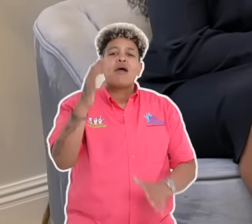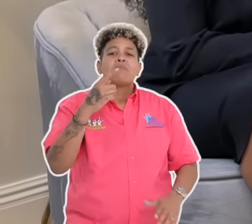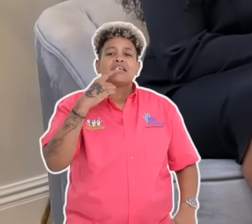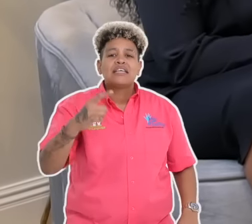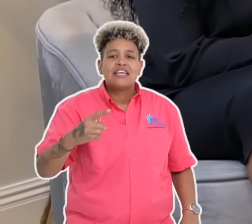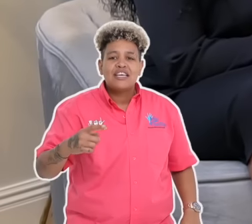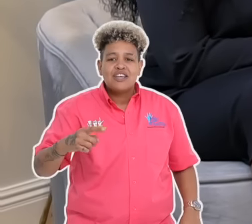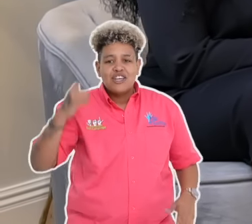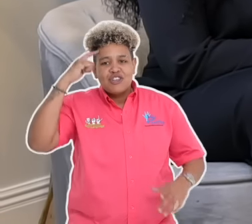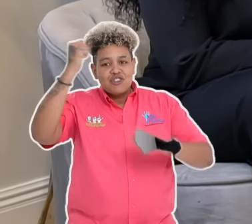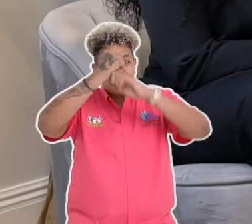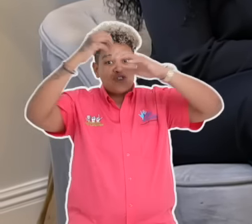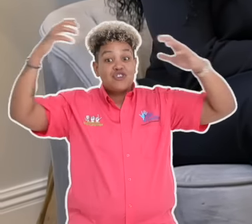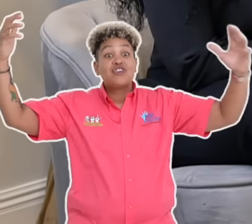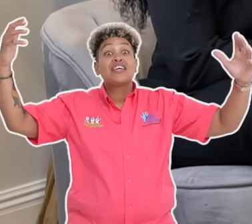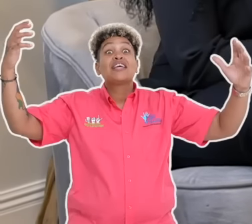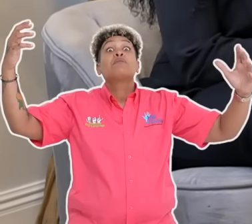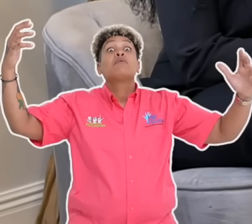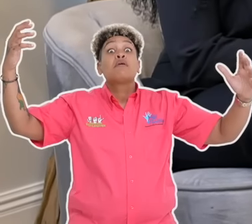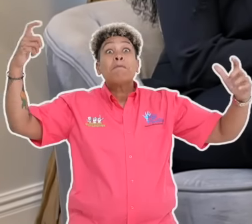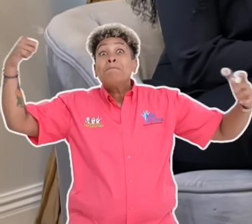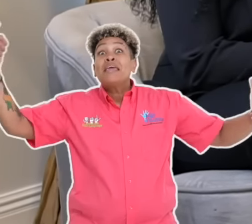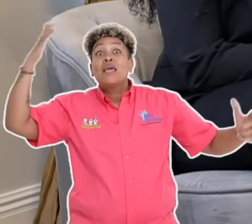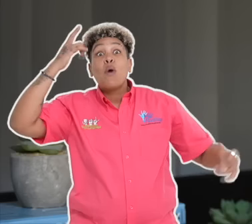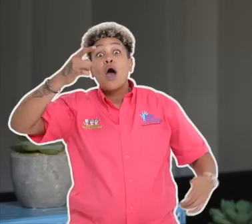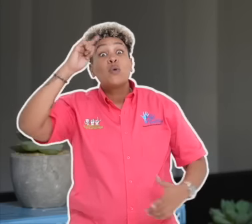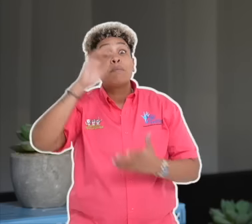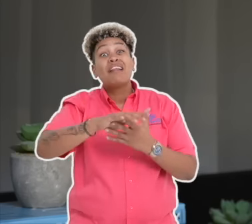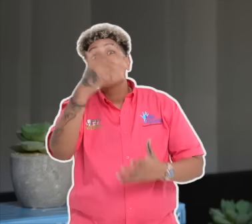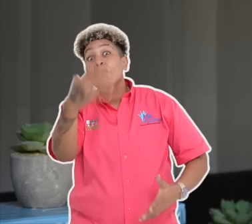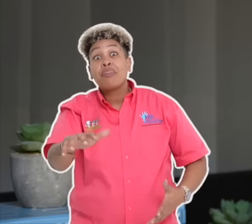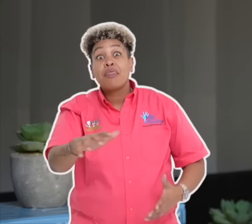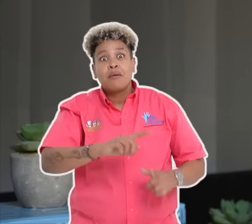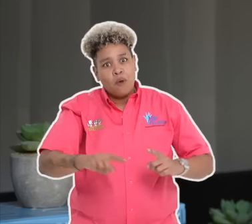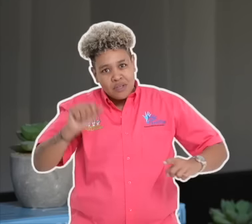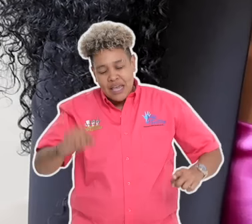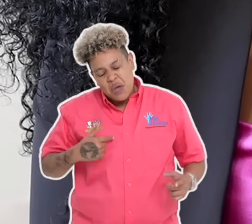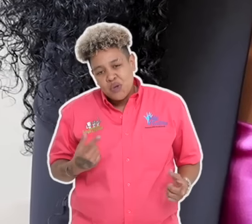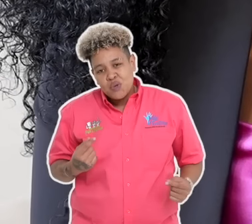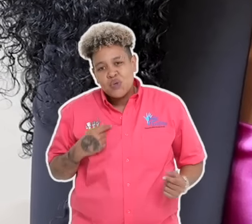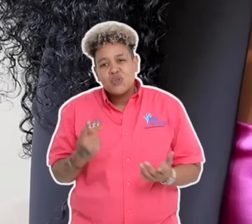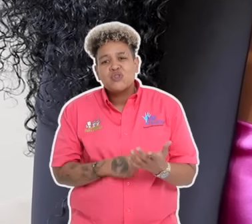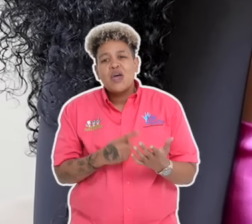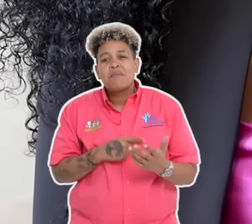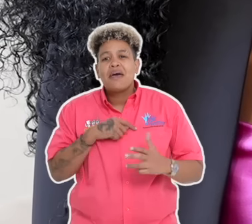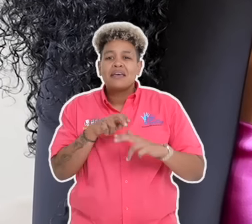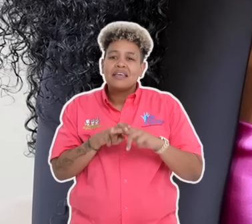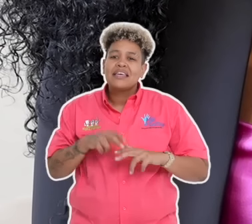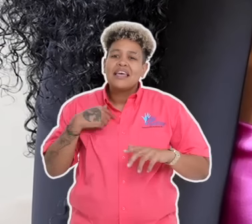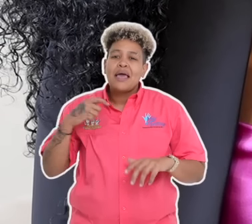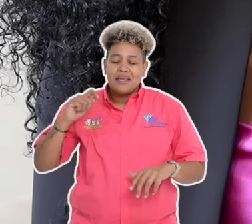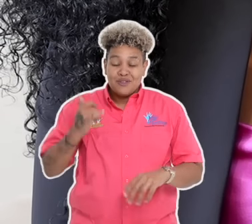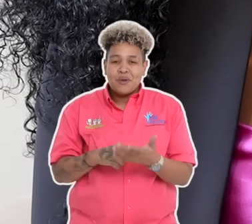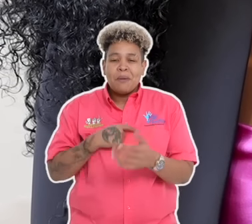my grandmother said, dream so big that not even you believe that those dreams can come true. And that's exactly what I did. Jeez. I have never. Sometimes